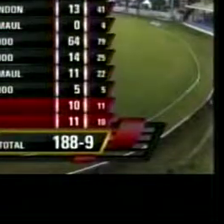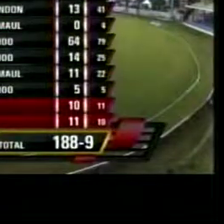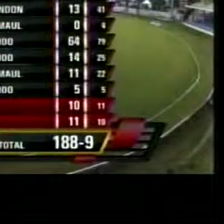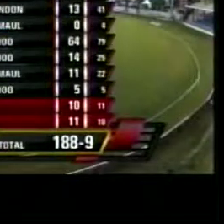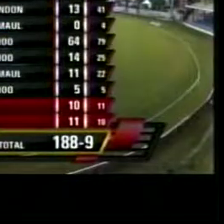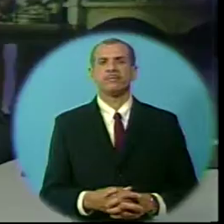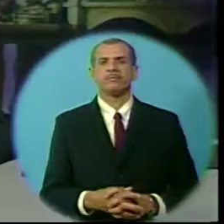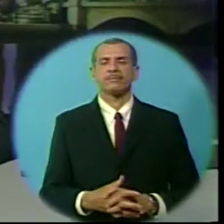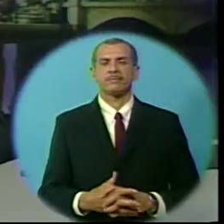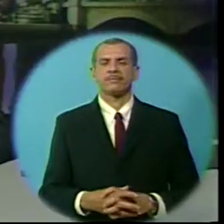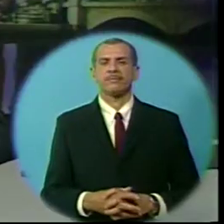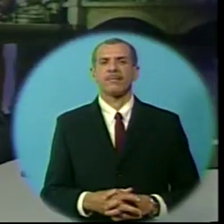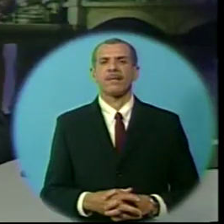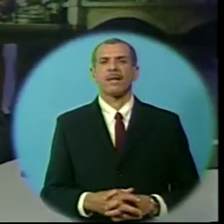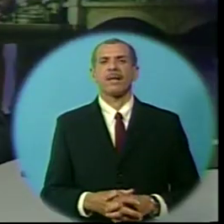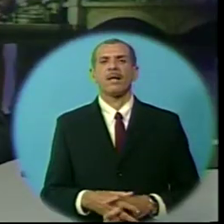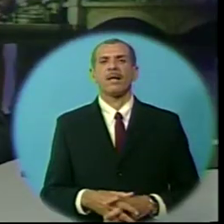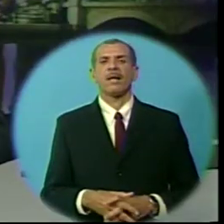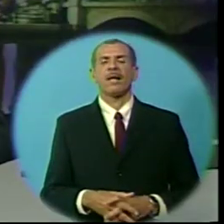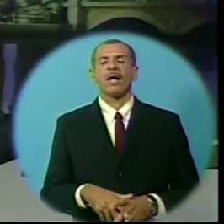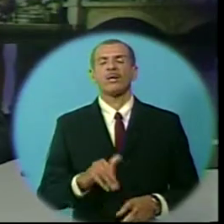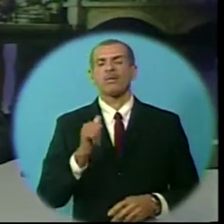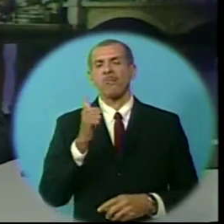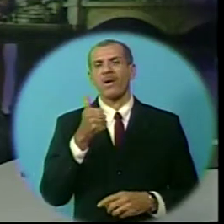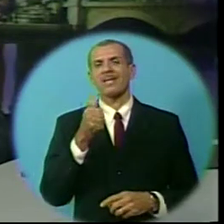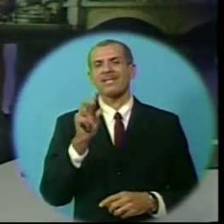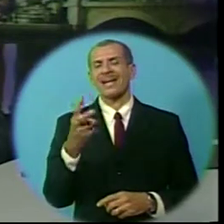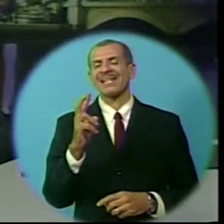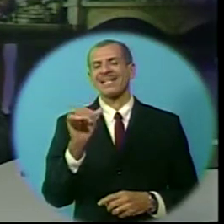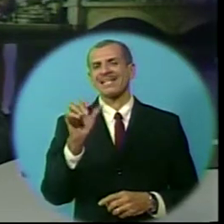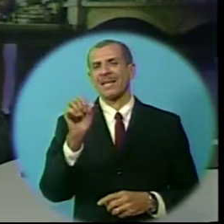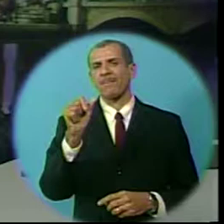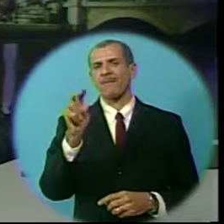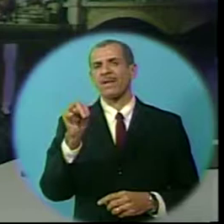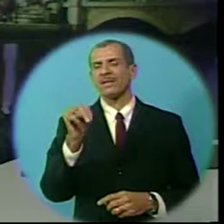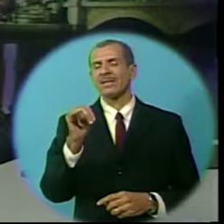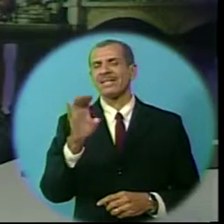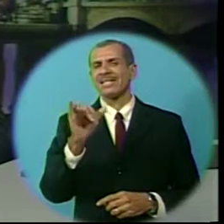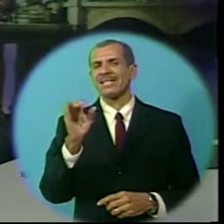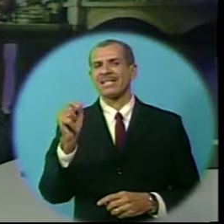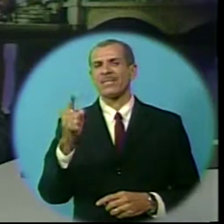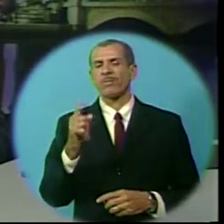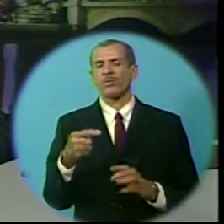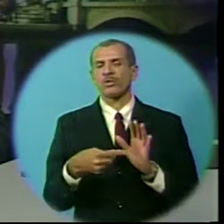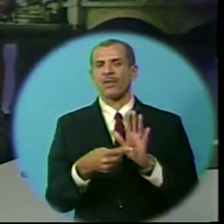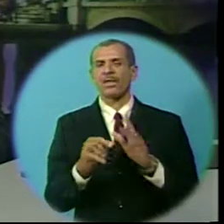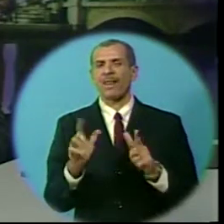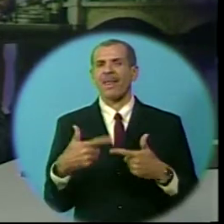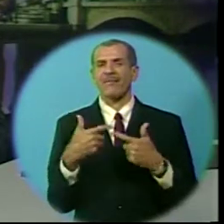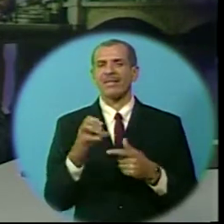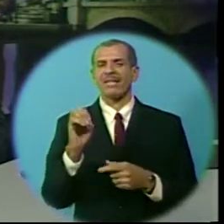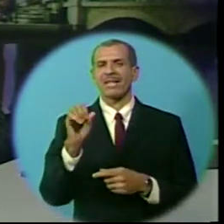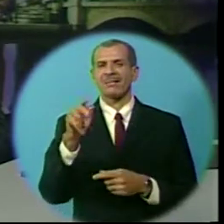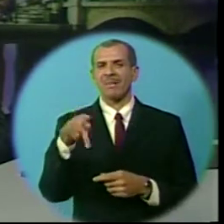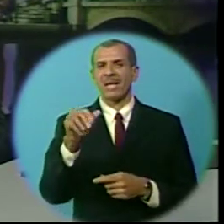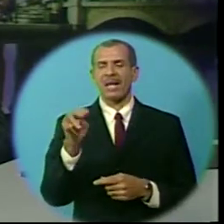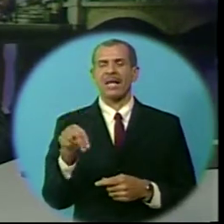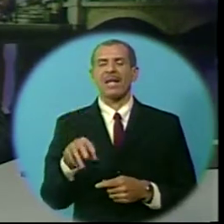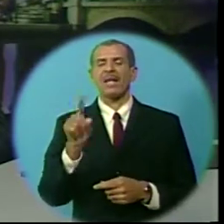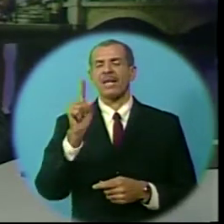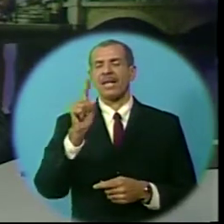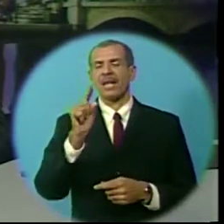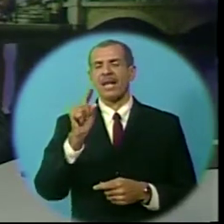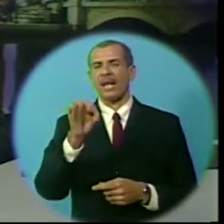breakthrough. And tomorrow's second semi-final between the CCC and the TNT will be carried live on ESPN and also